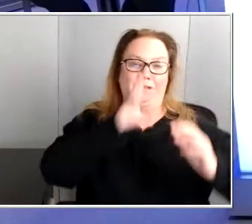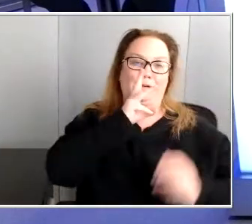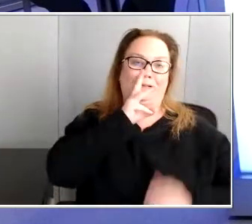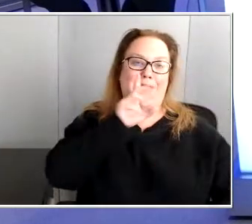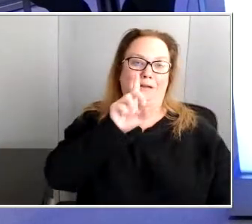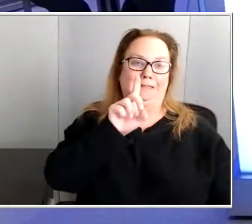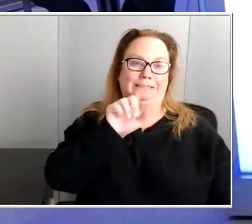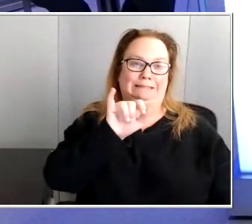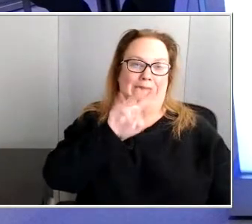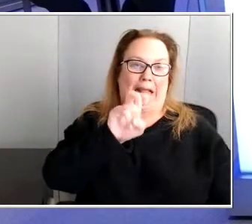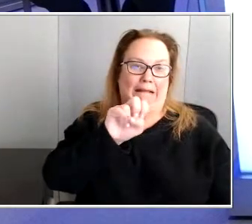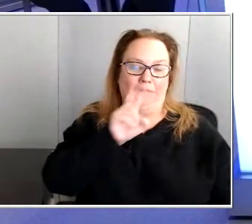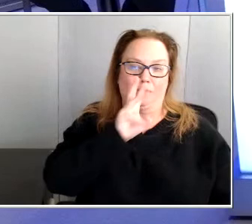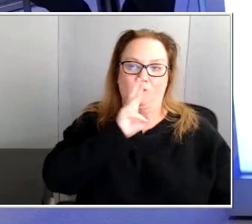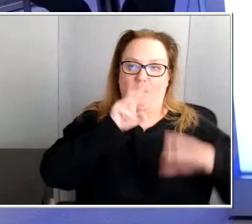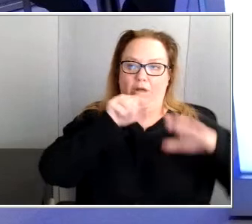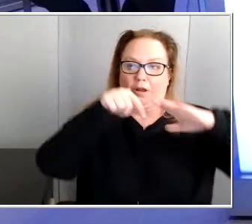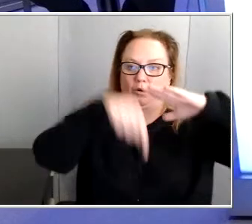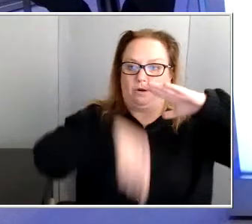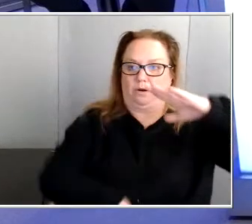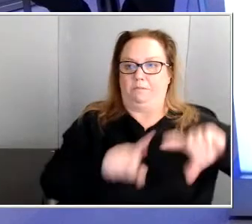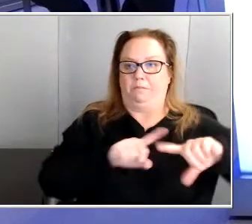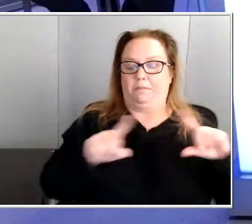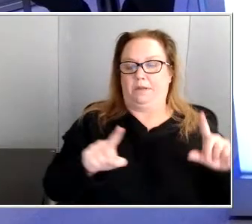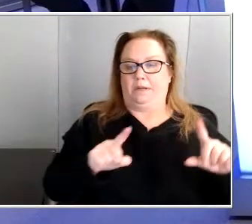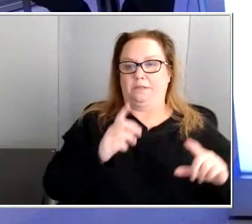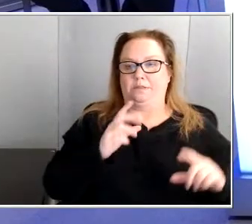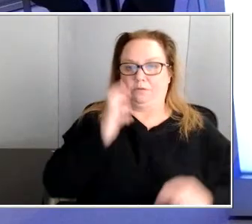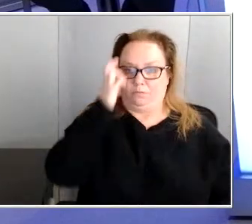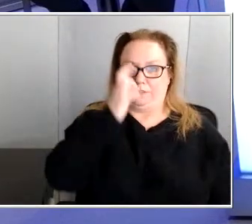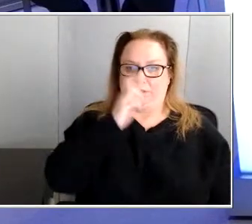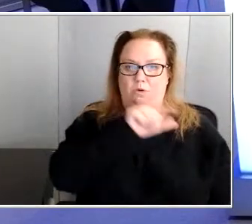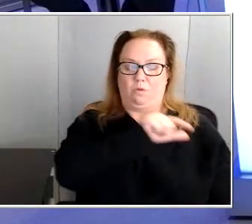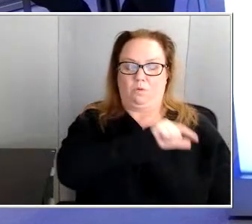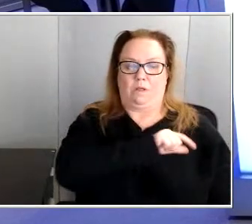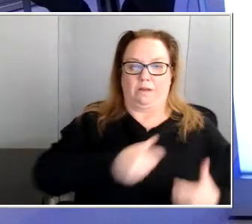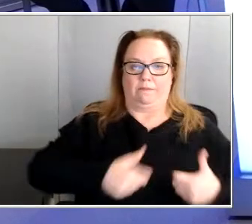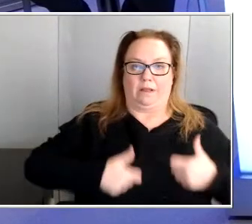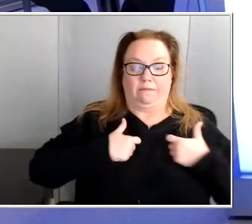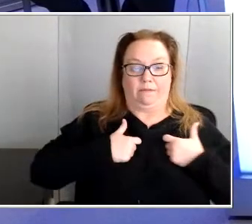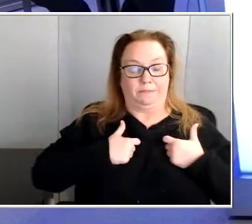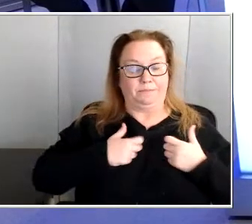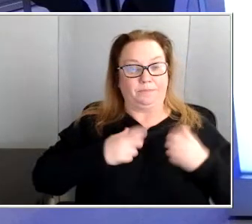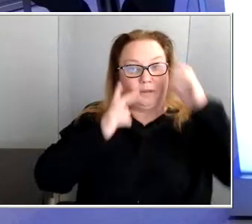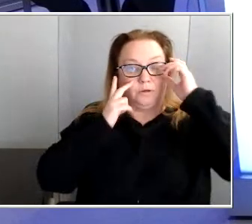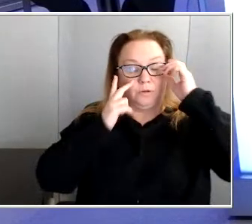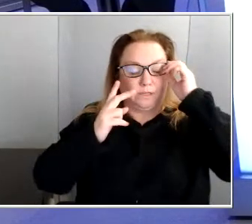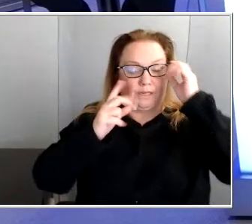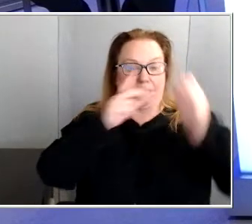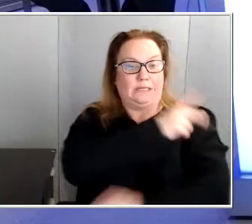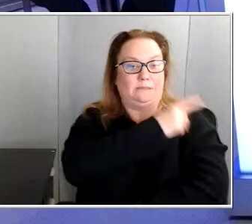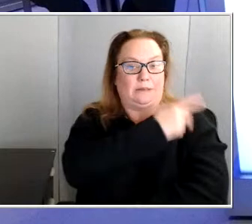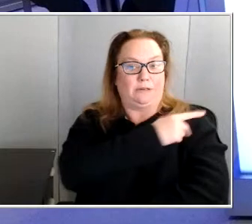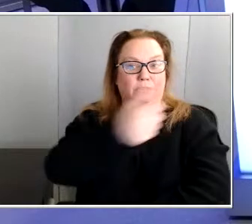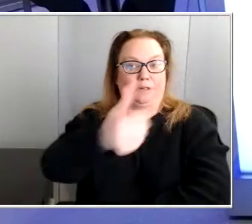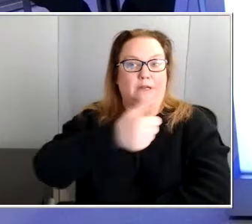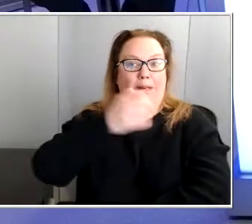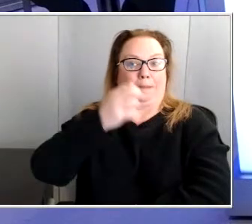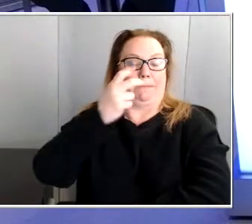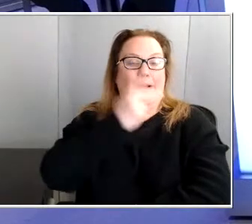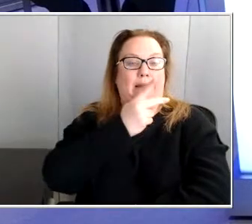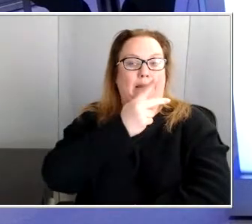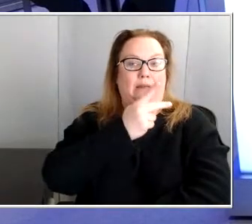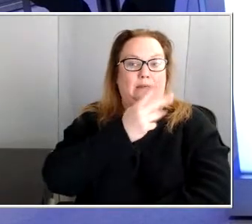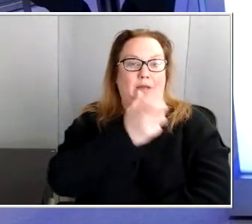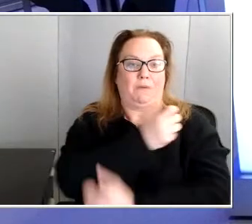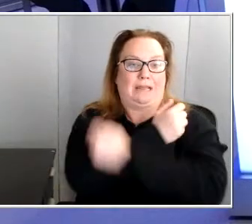But it's a reasonable quality of life. It's not sure when you see these patients again, they're back, they're out of the hospital, their life back. They all want to give you a big hug.